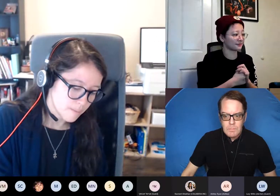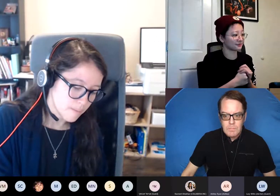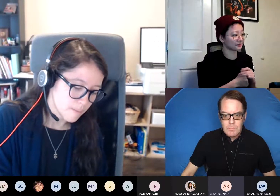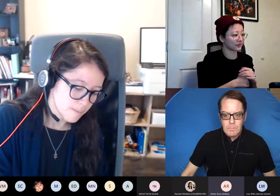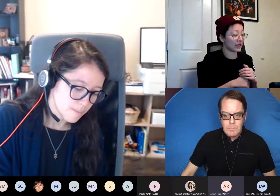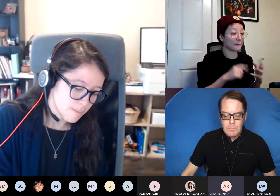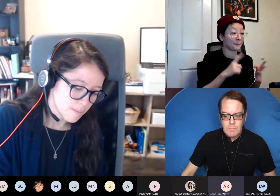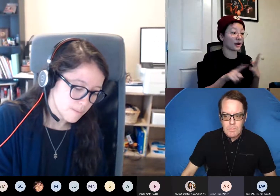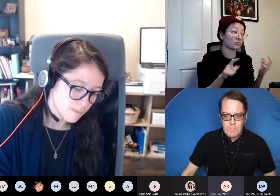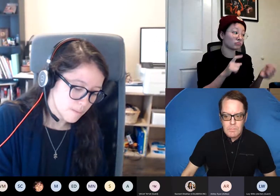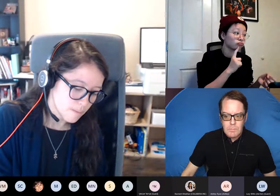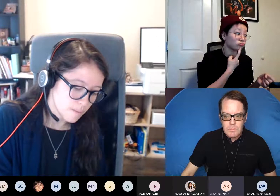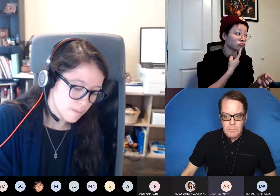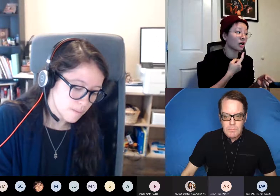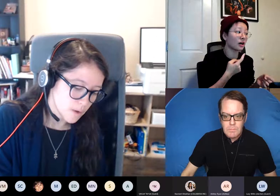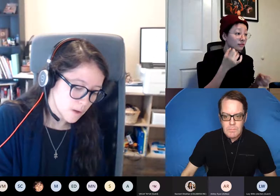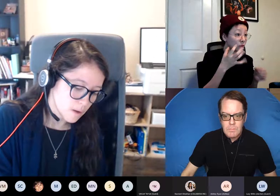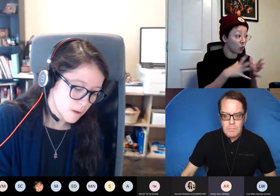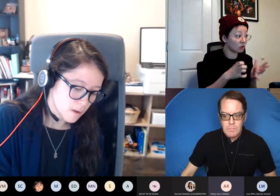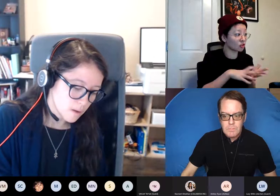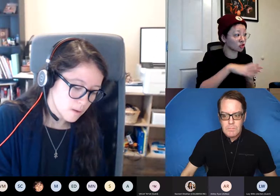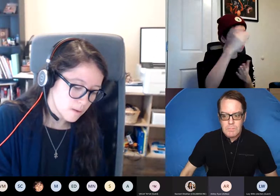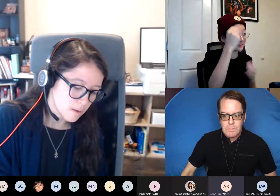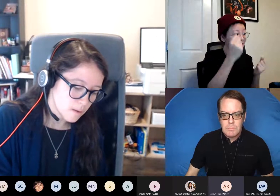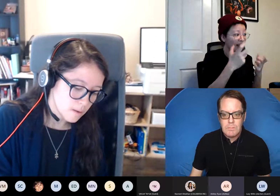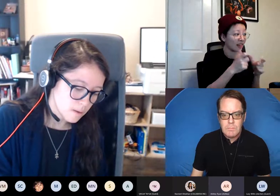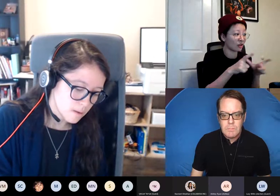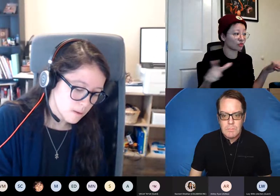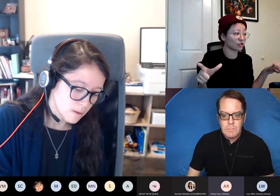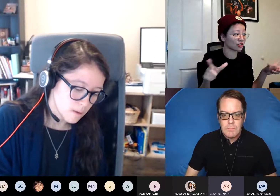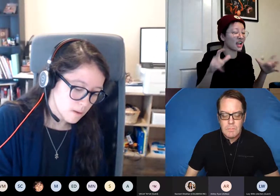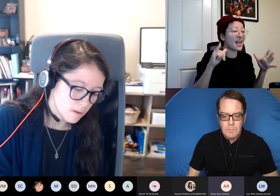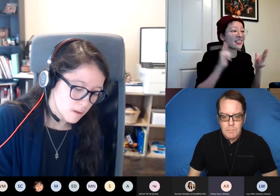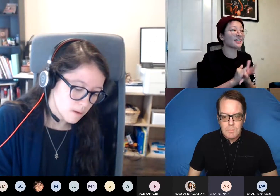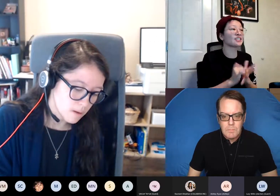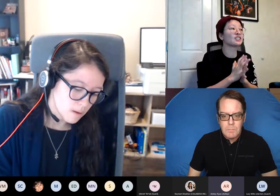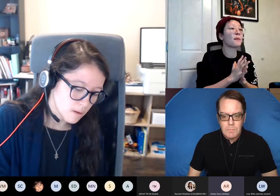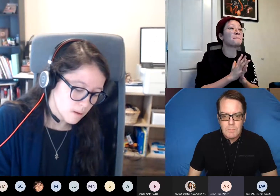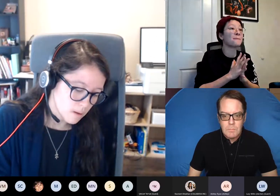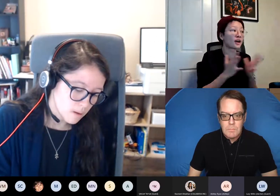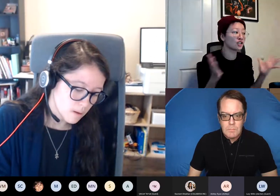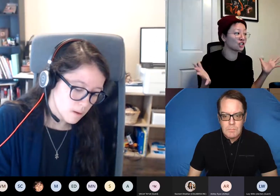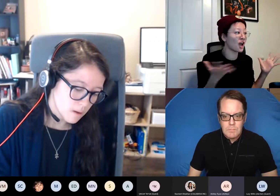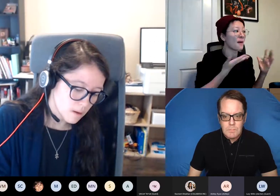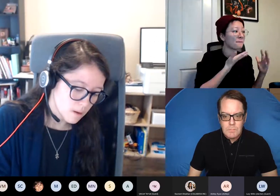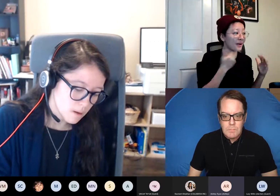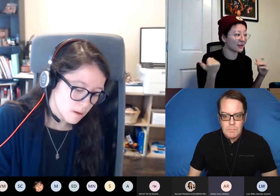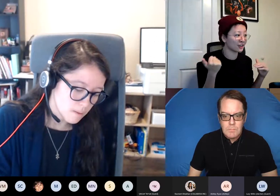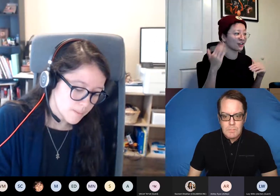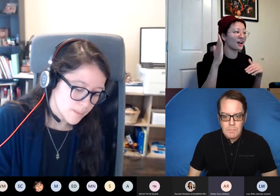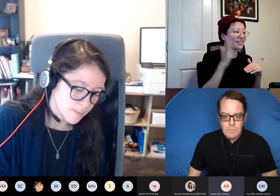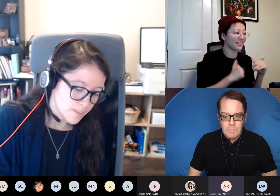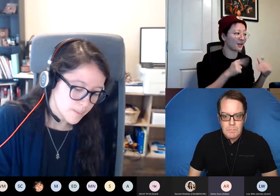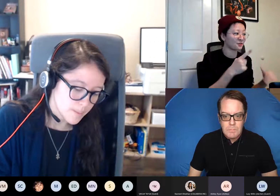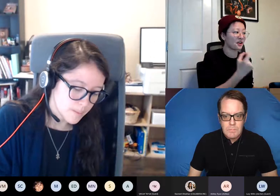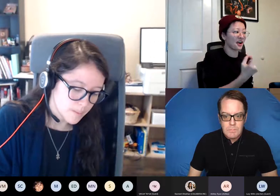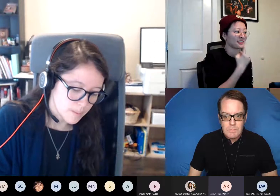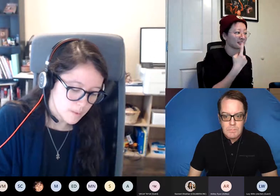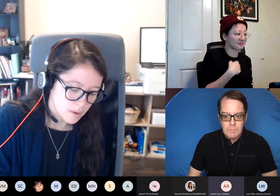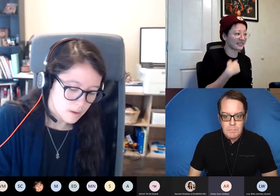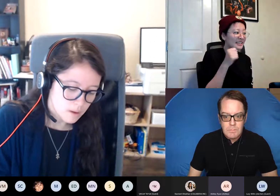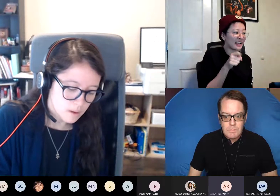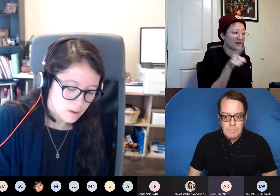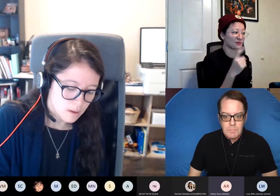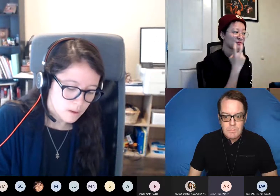the one here in the room with the disability. And so it became a very uncomfortable situation. But if indeed there is a genuine desire